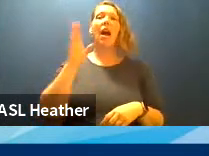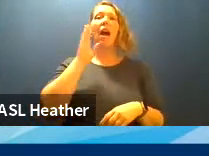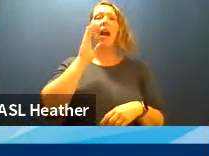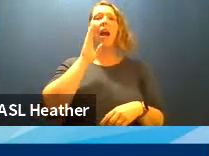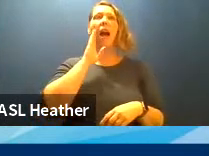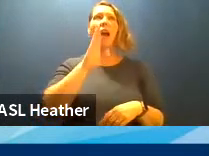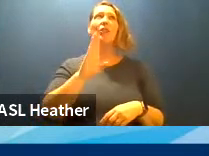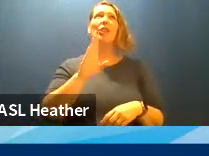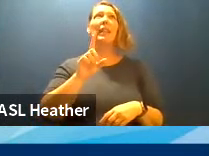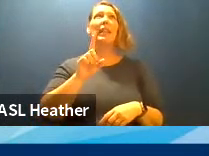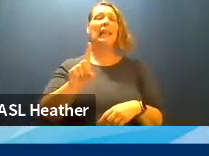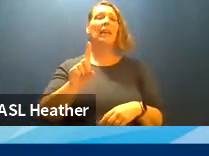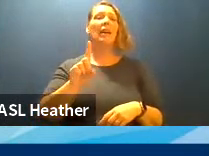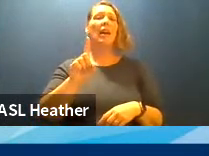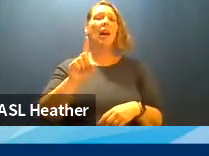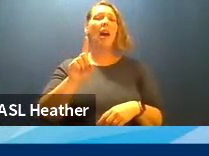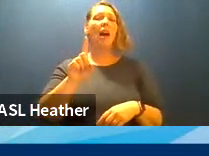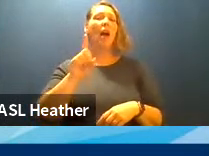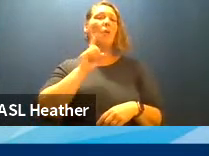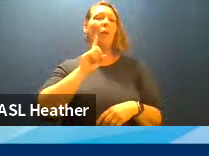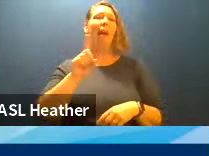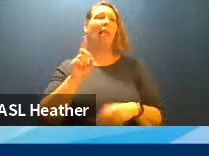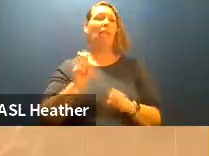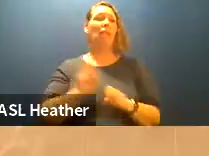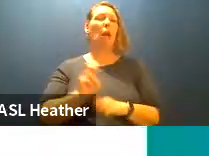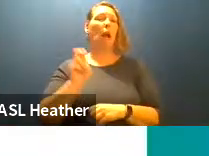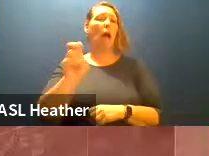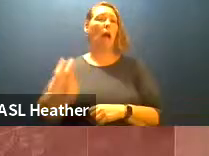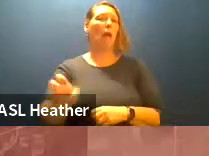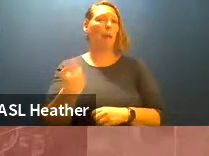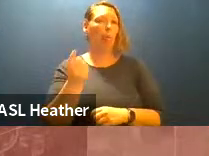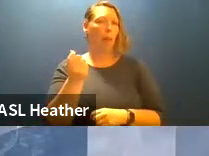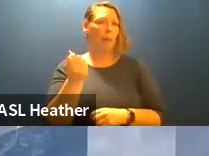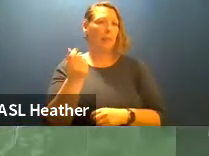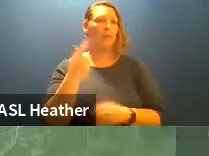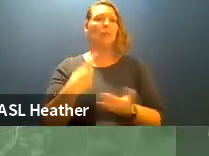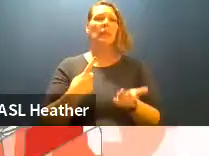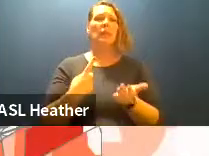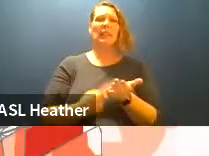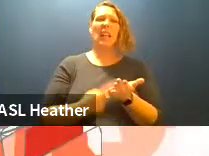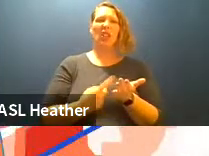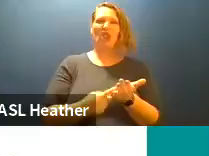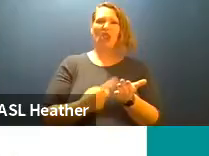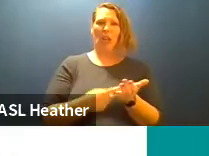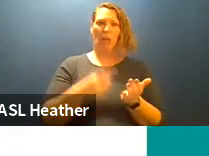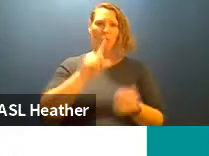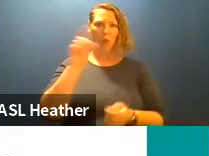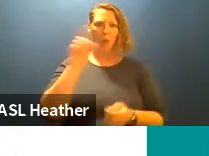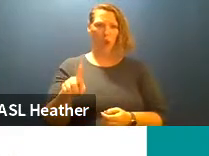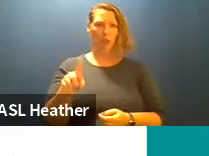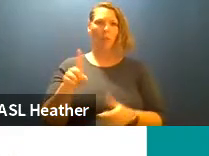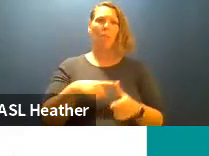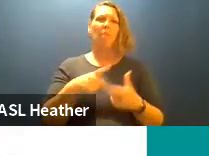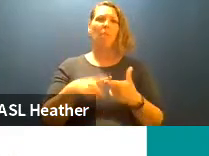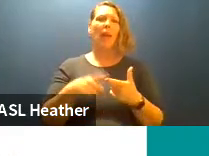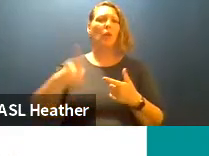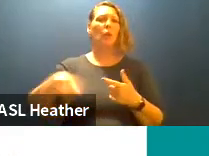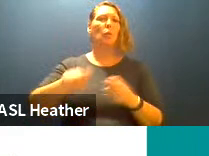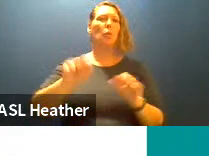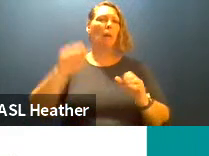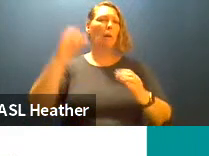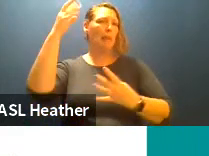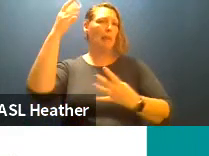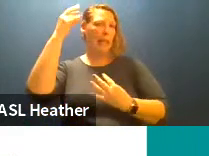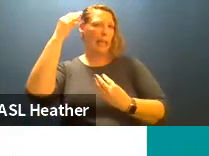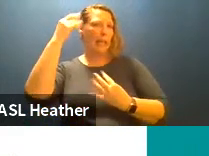actually skip forward a bit to the discussion questions so that you can be thinking